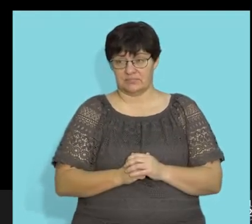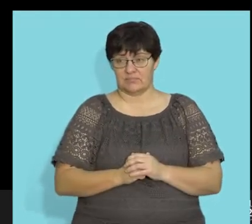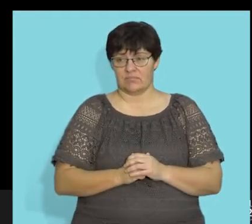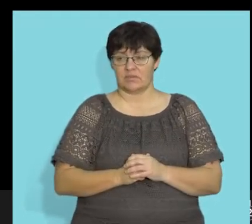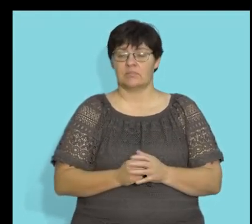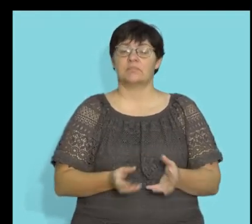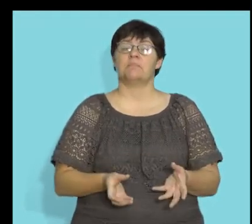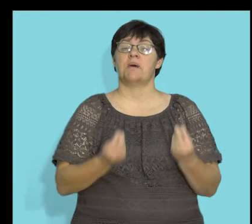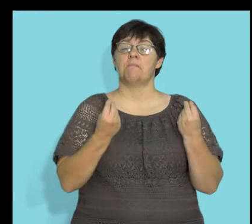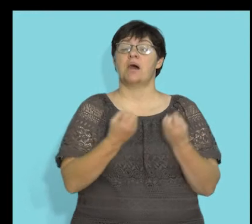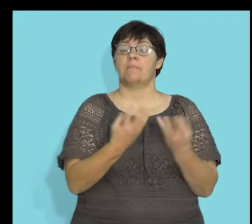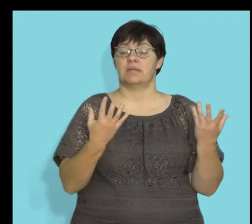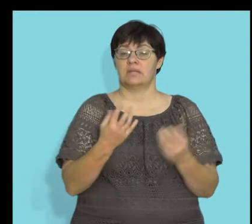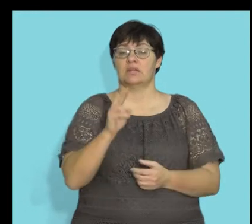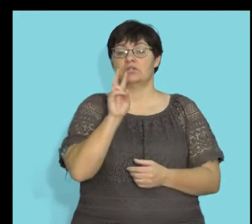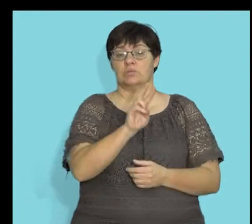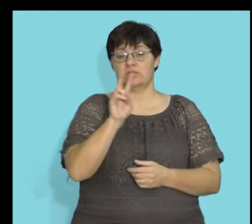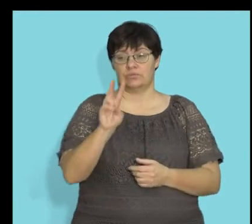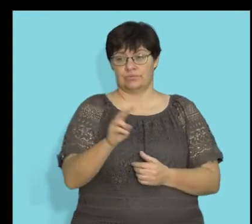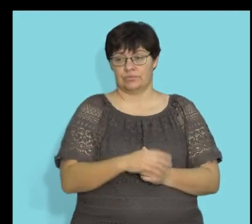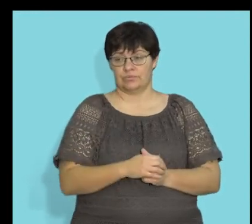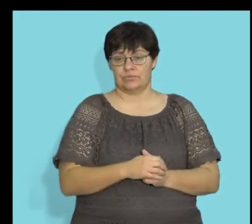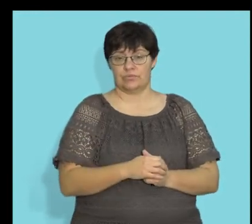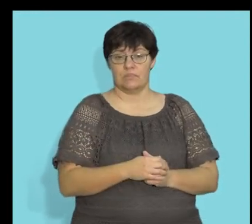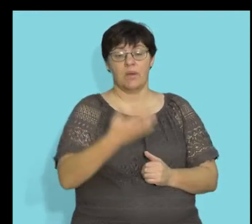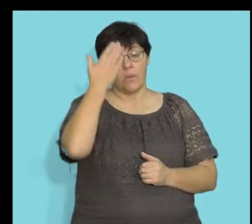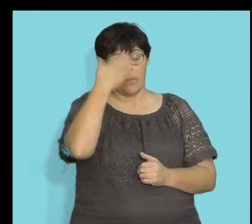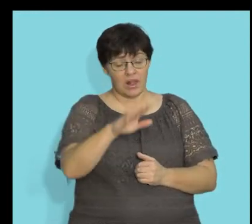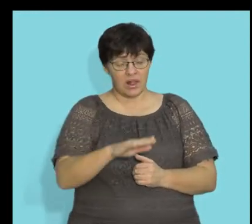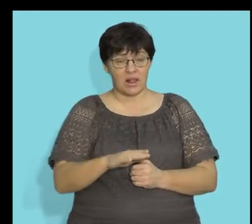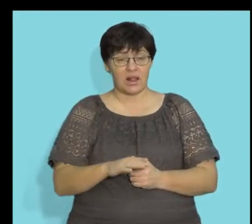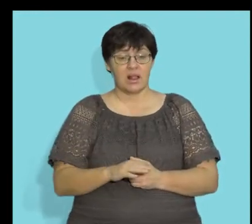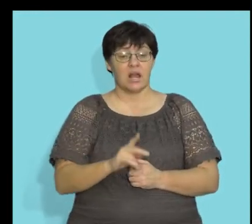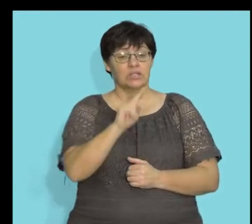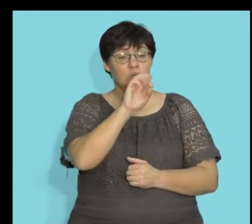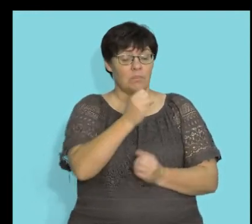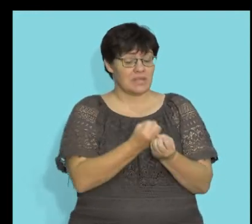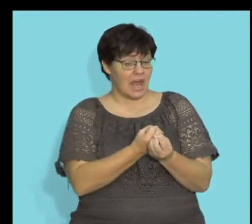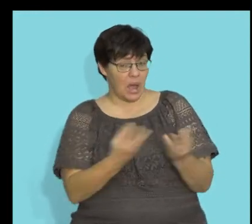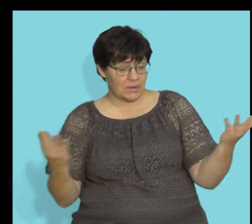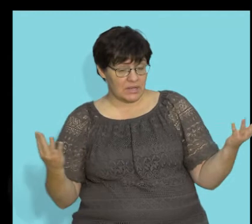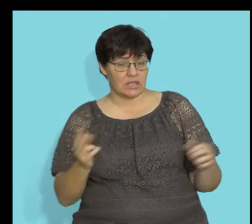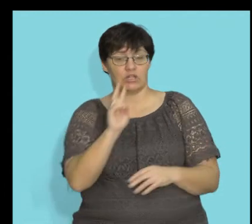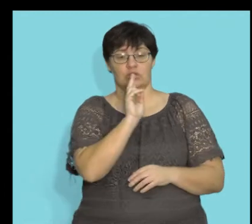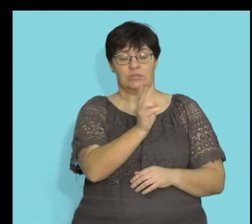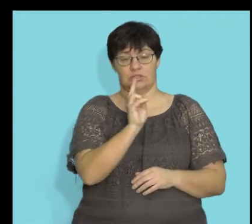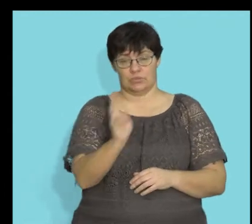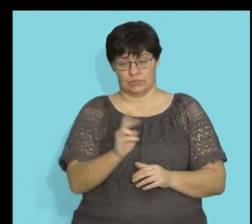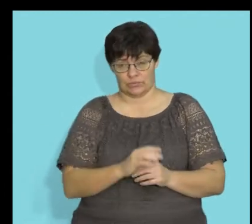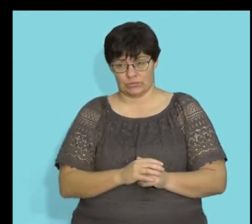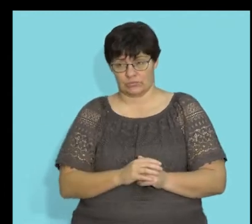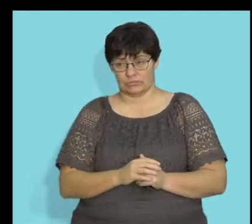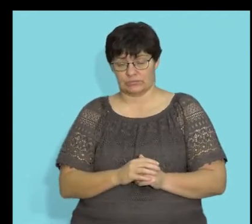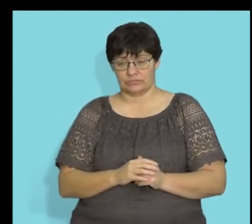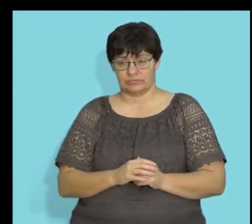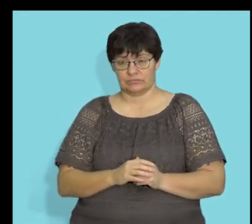which is going to leave me with 22. So I know that there are 22 individual terms involved